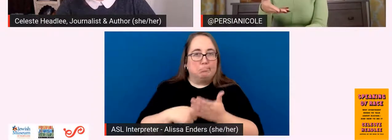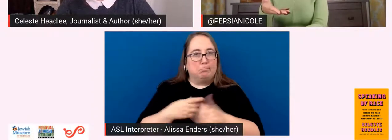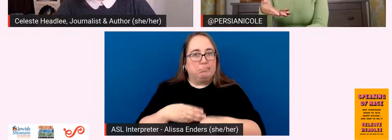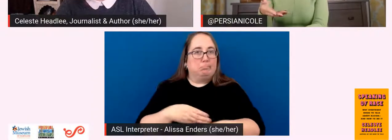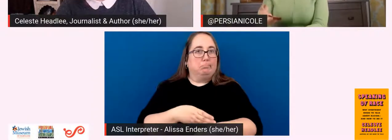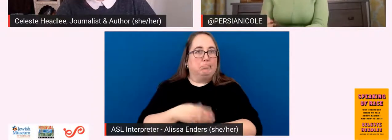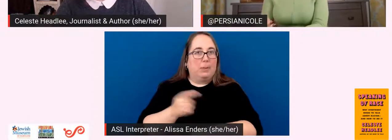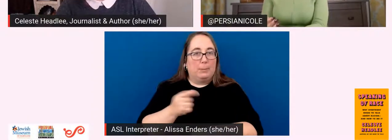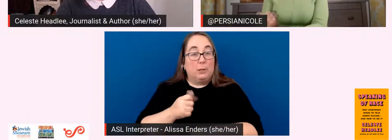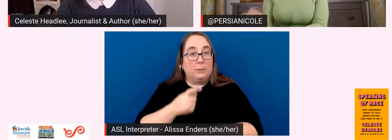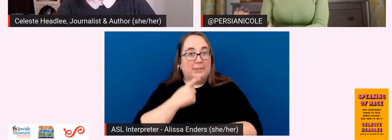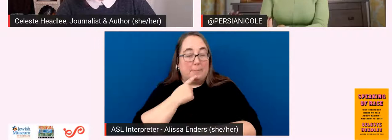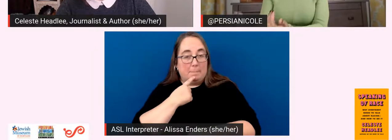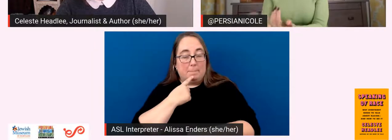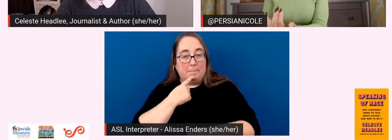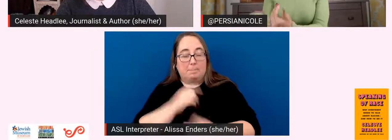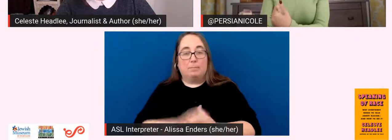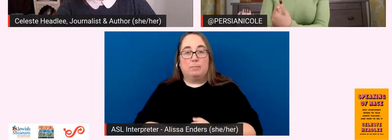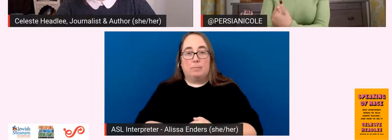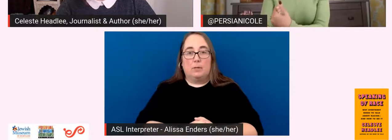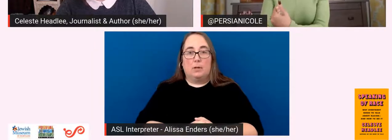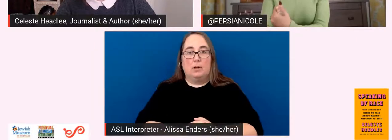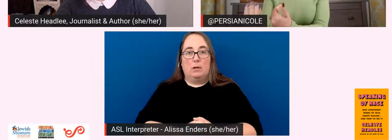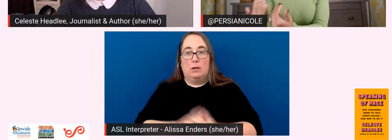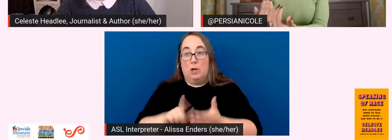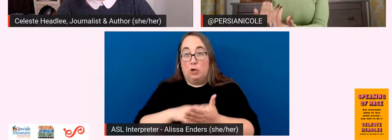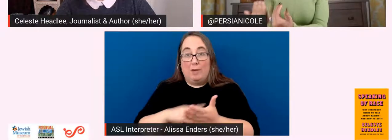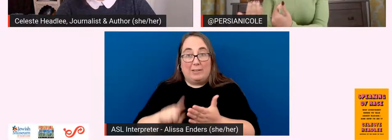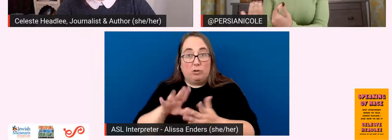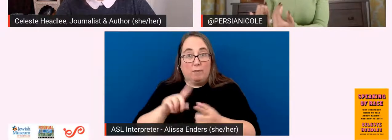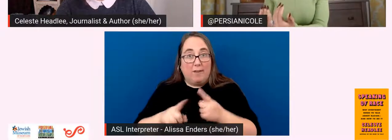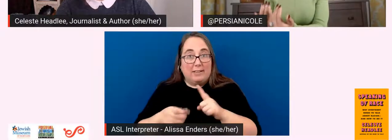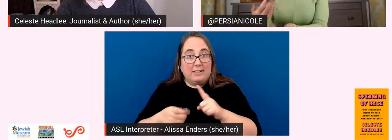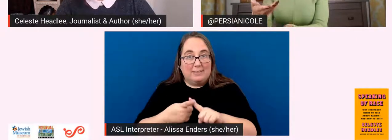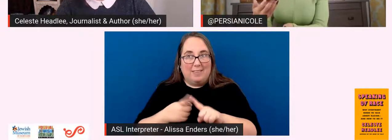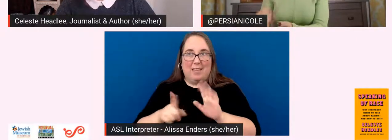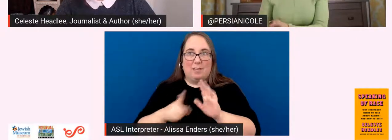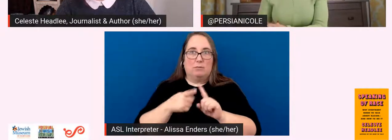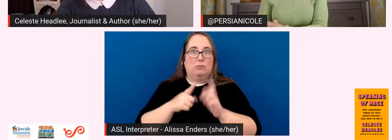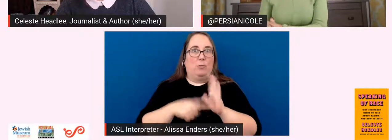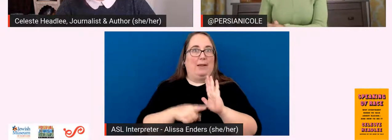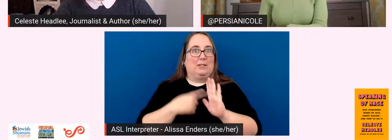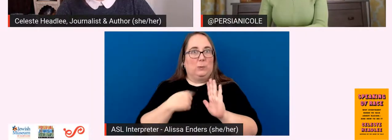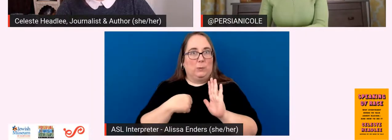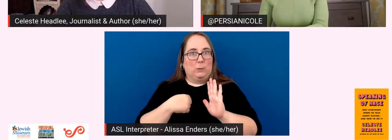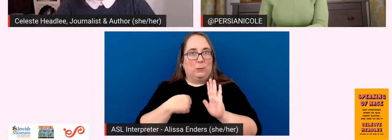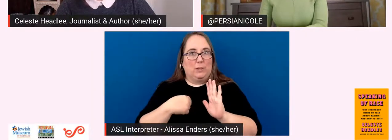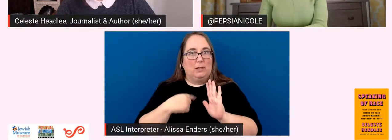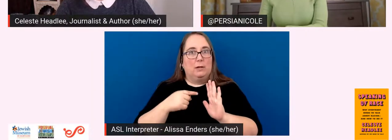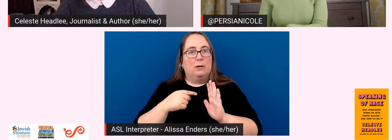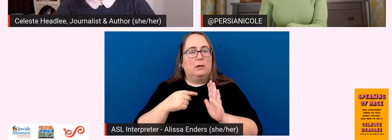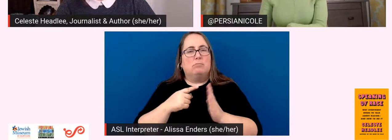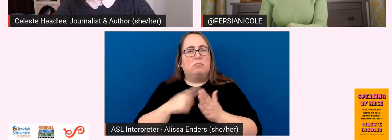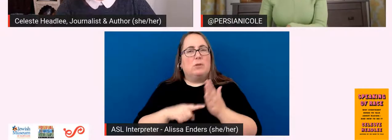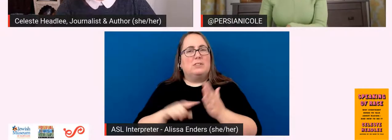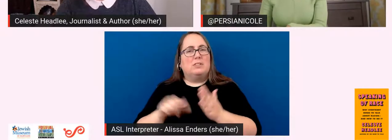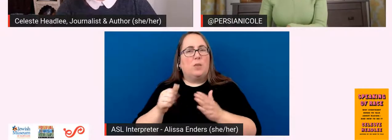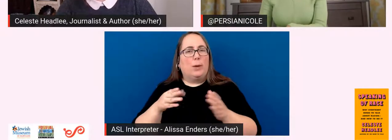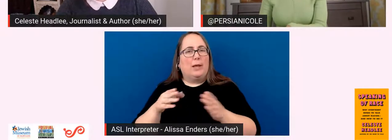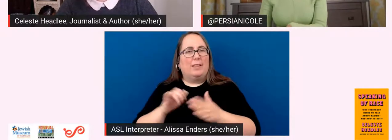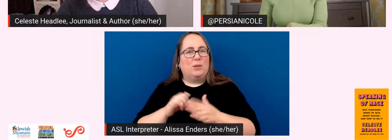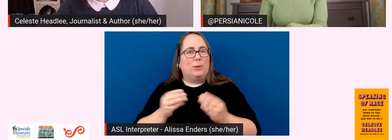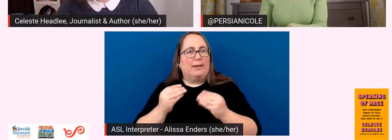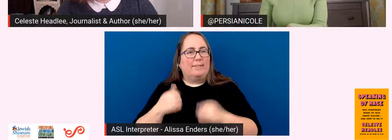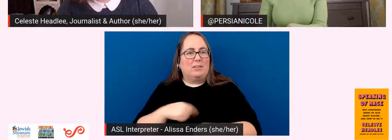know you said, just mentioned, you know, correcting your friends and even have friends correcting you. That's a great example. What is something else that you can give